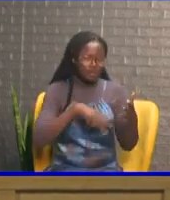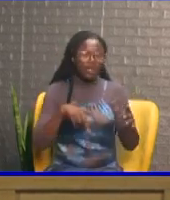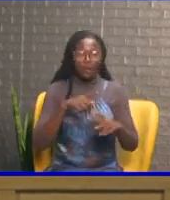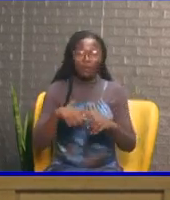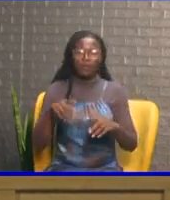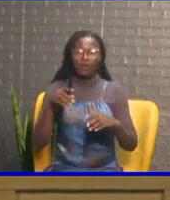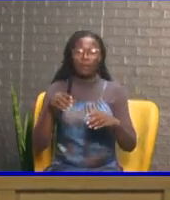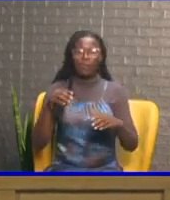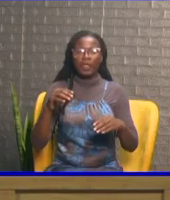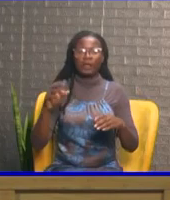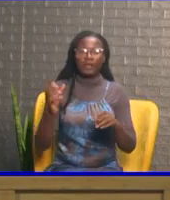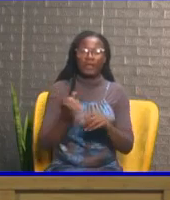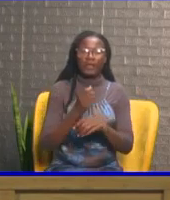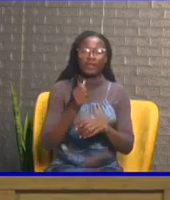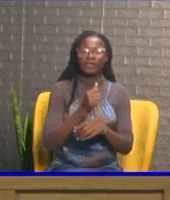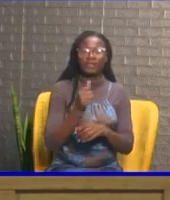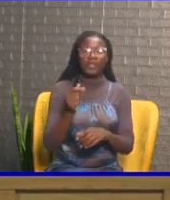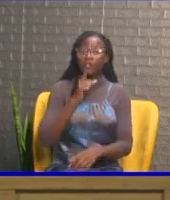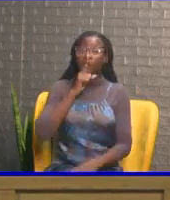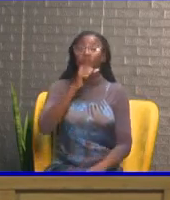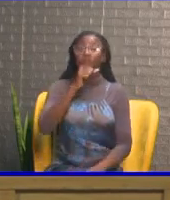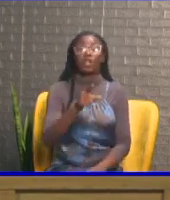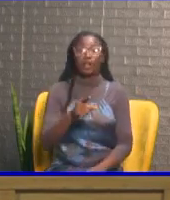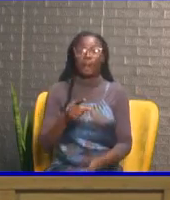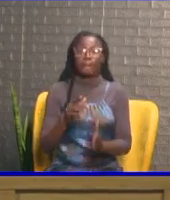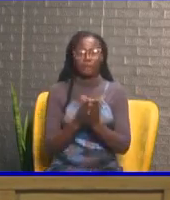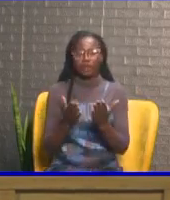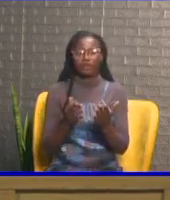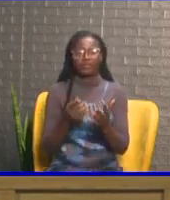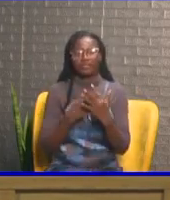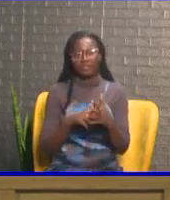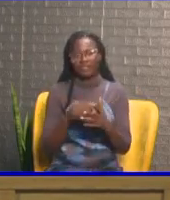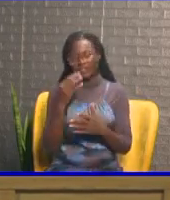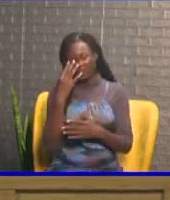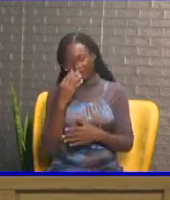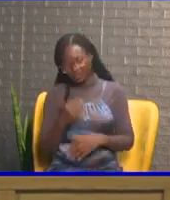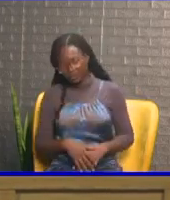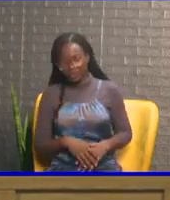Get a real theological book, they'll start sleeping. Manna is hard. Shoe bread.